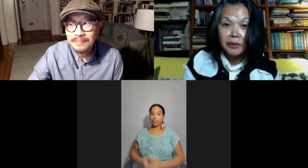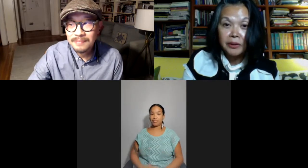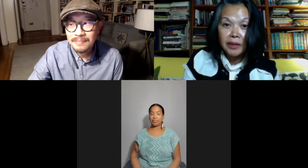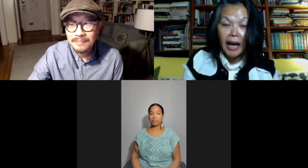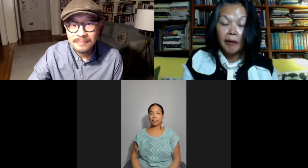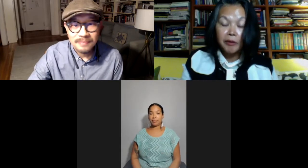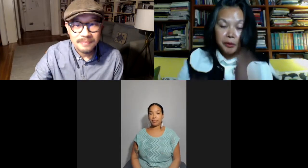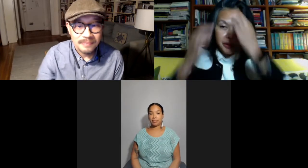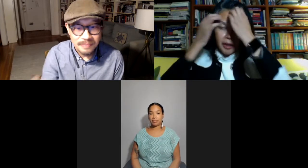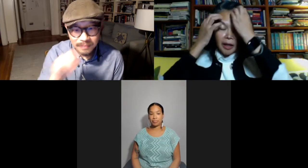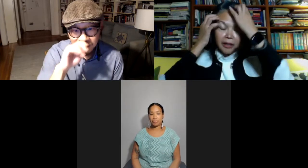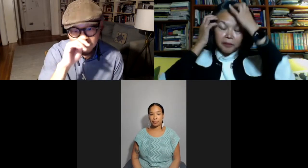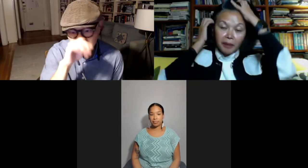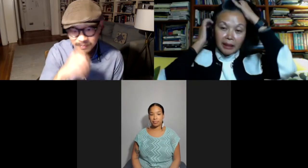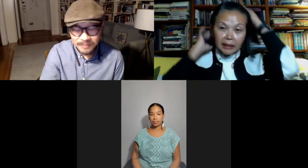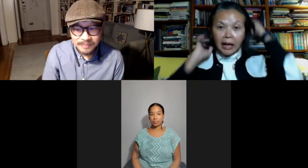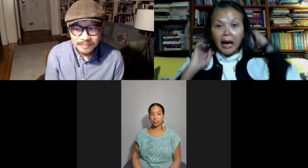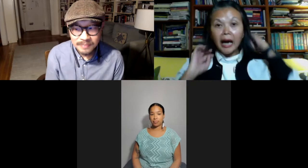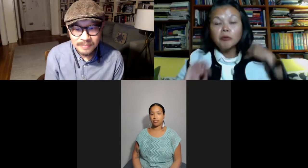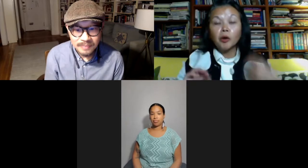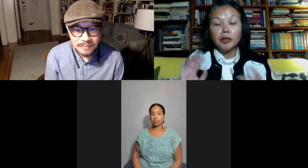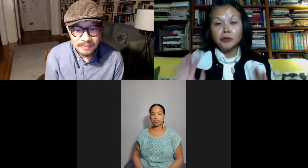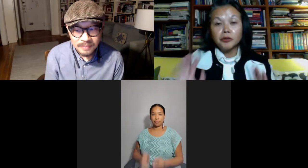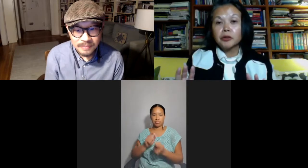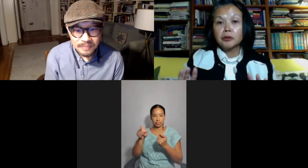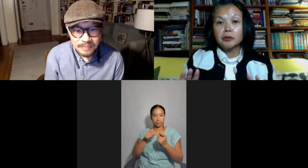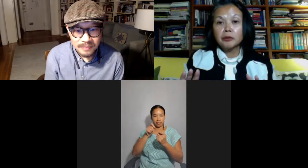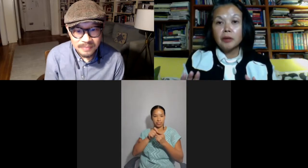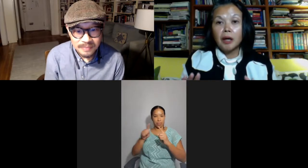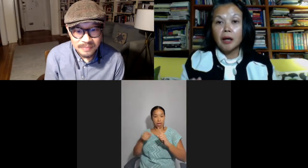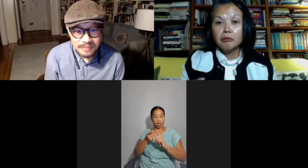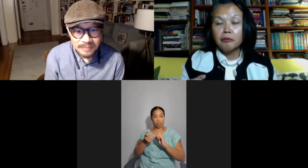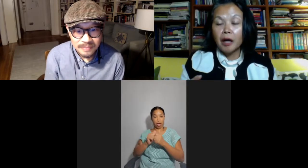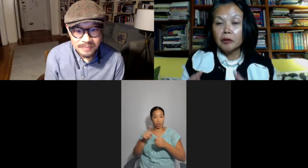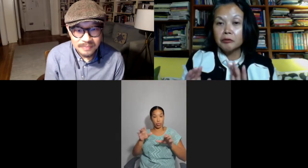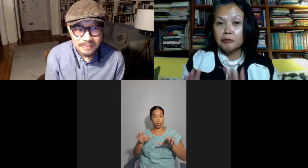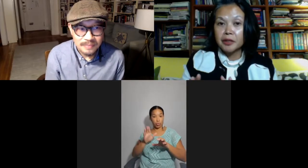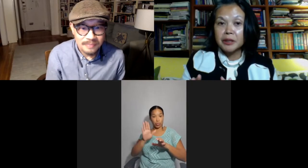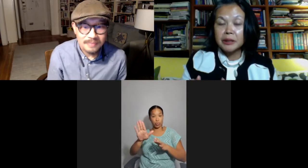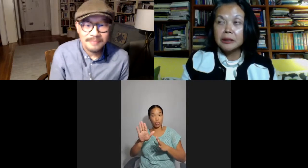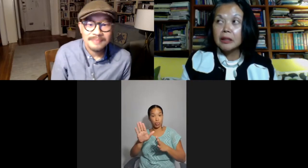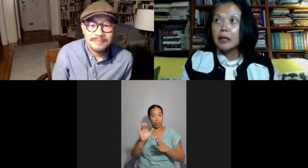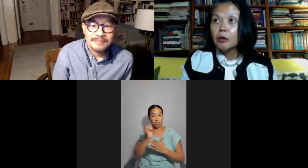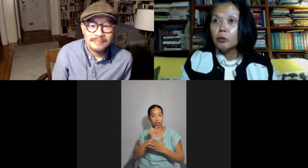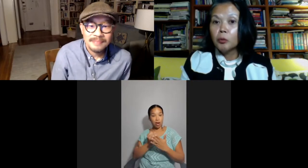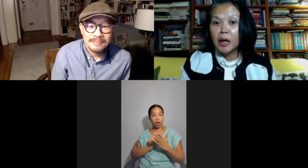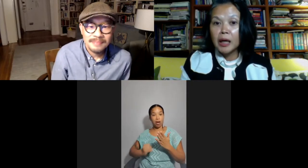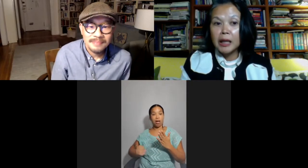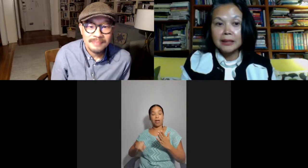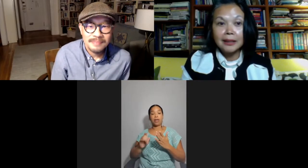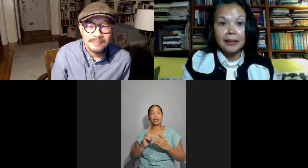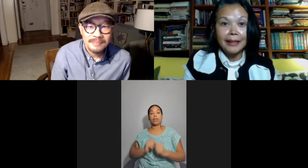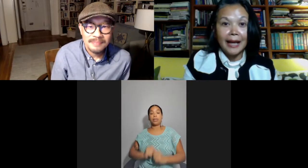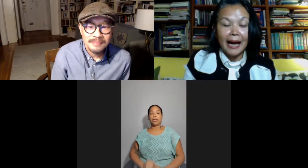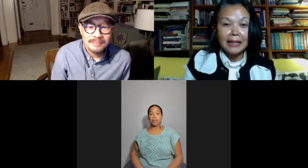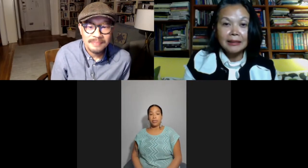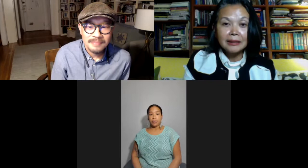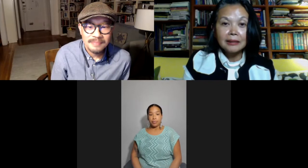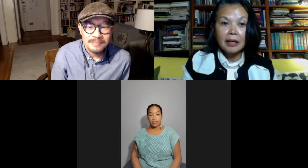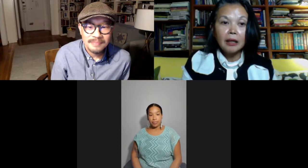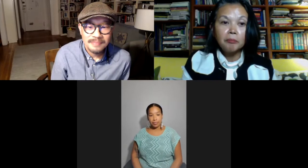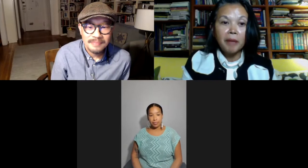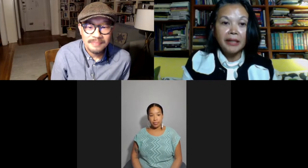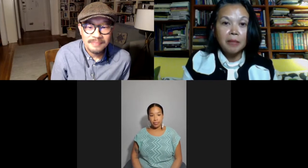about how you do your art, but I'm going to follow first what Lily had